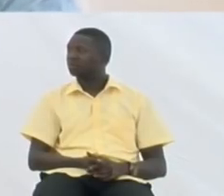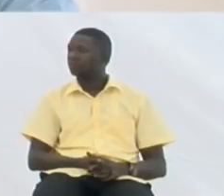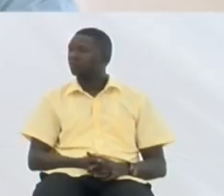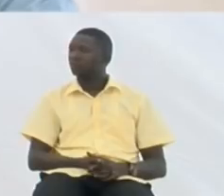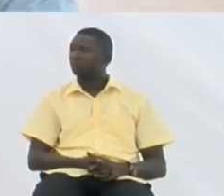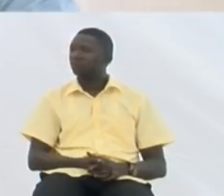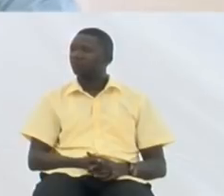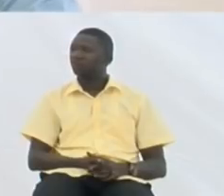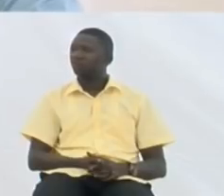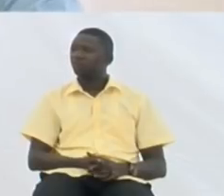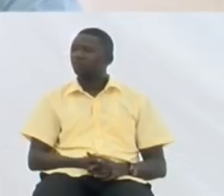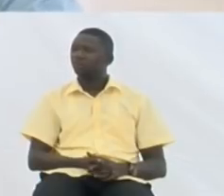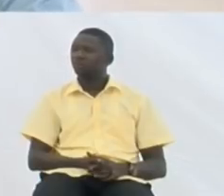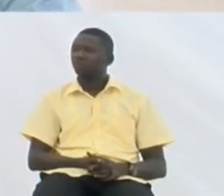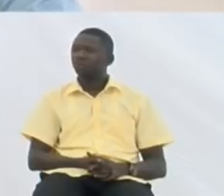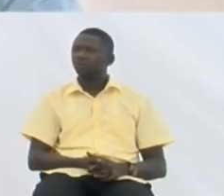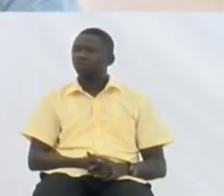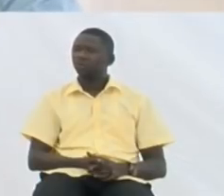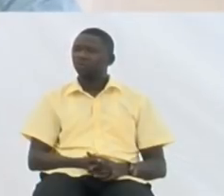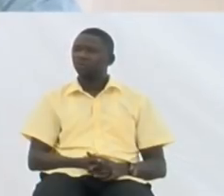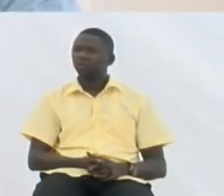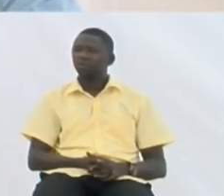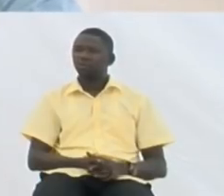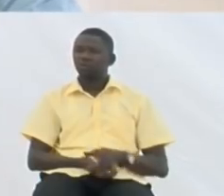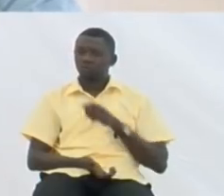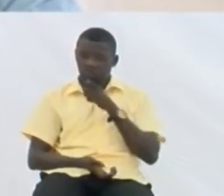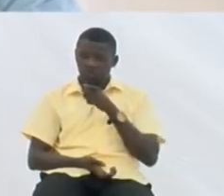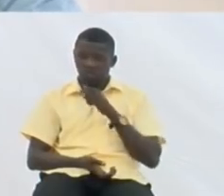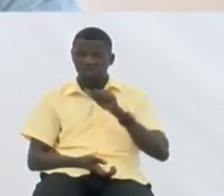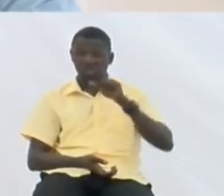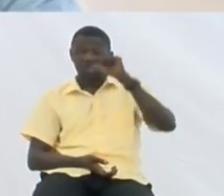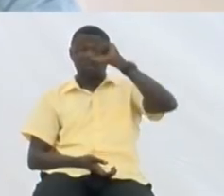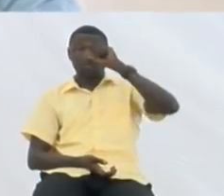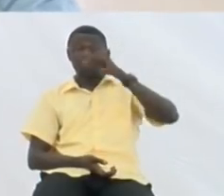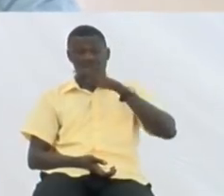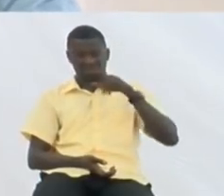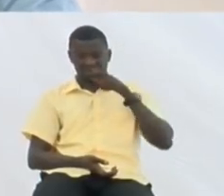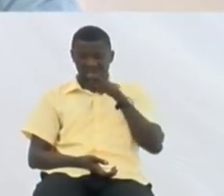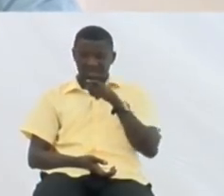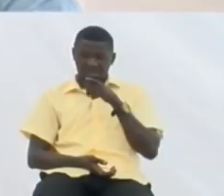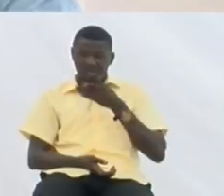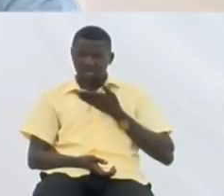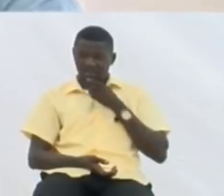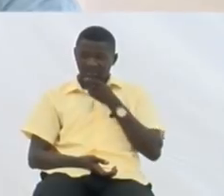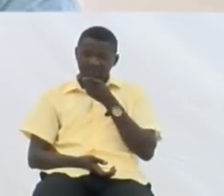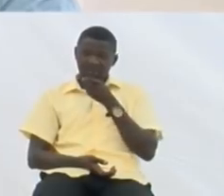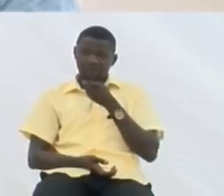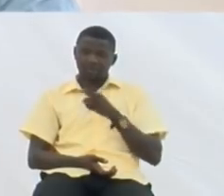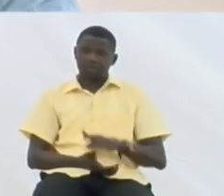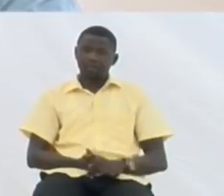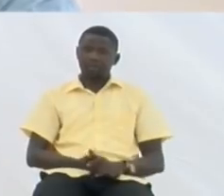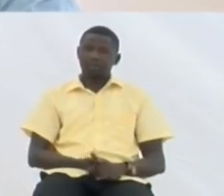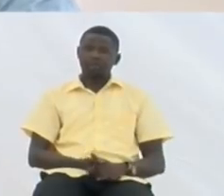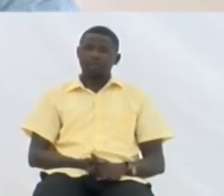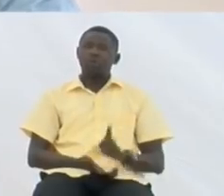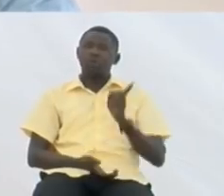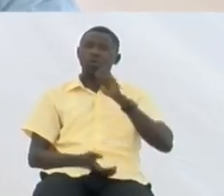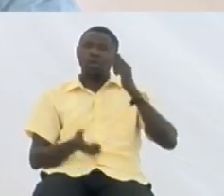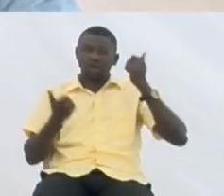So you drank the concoction. And what